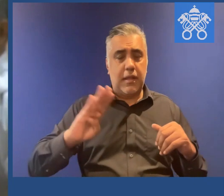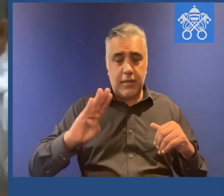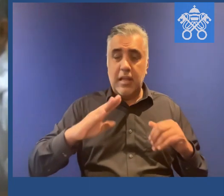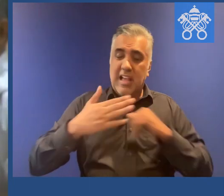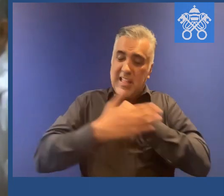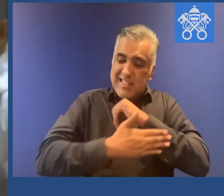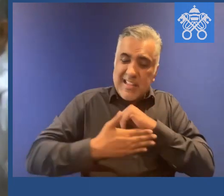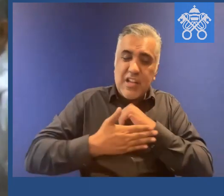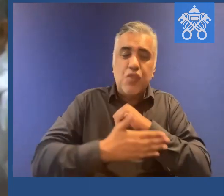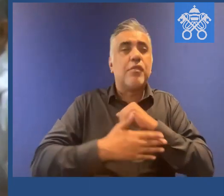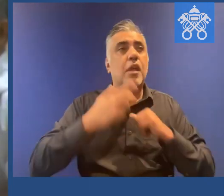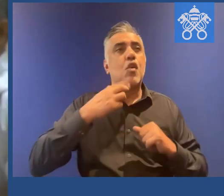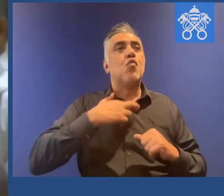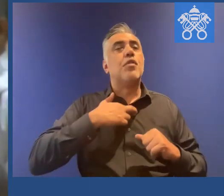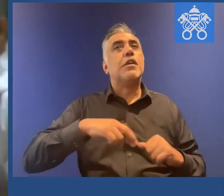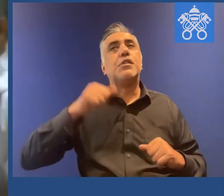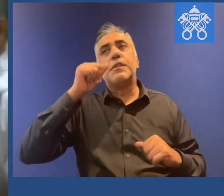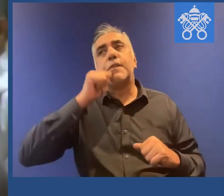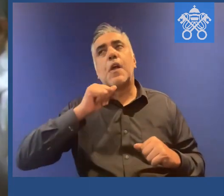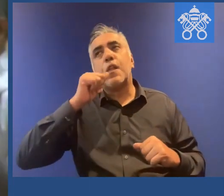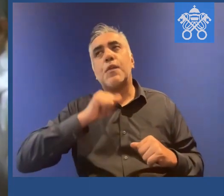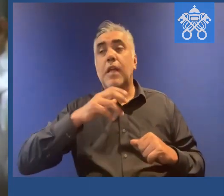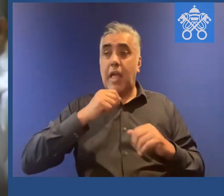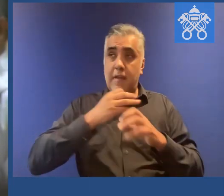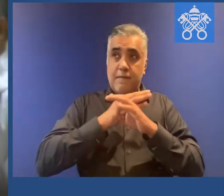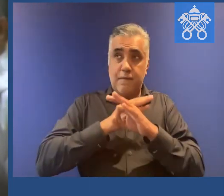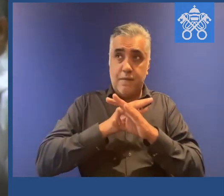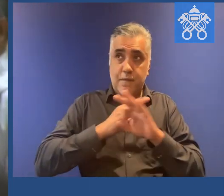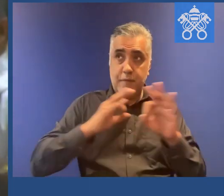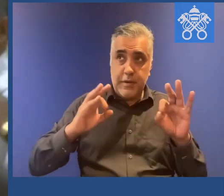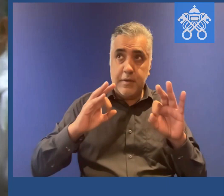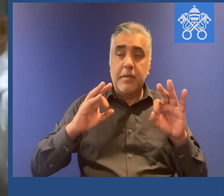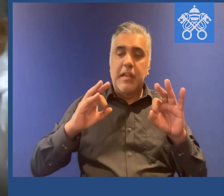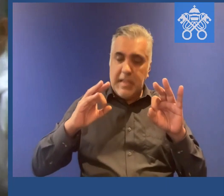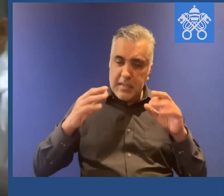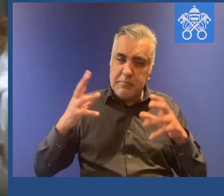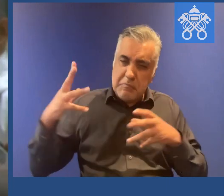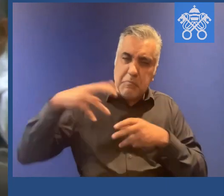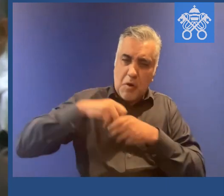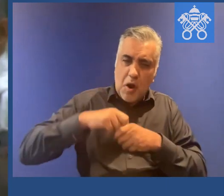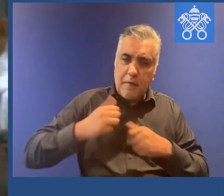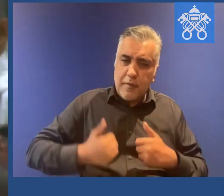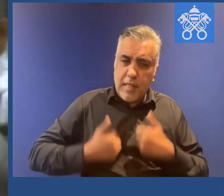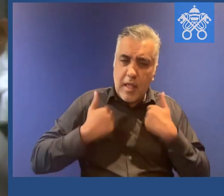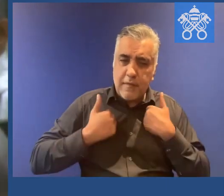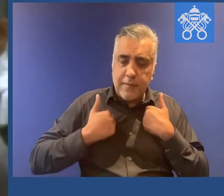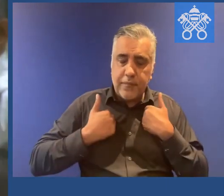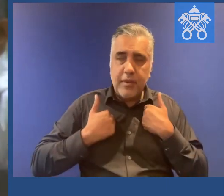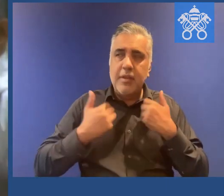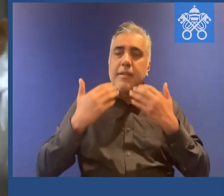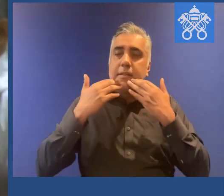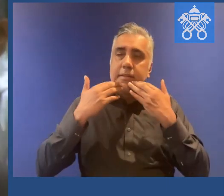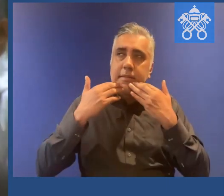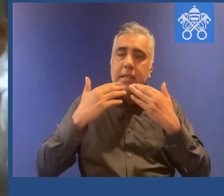a country where religious tolerance and freedom is a way of life. Thank you for